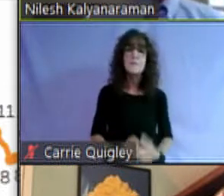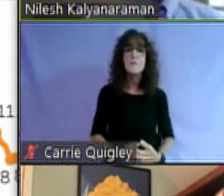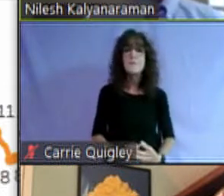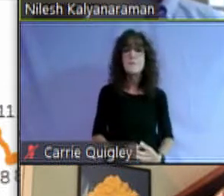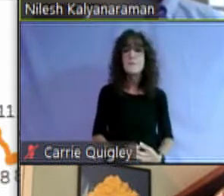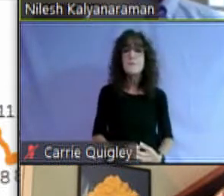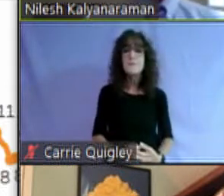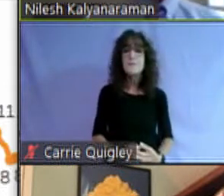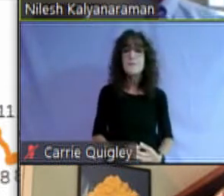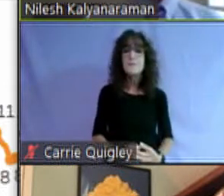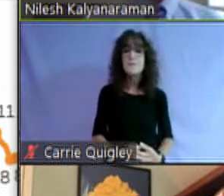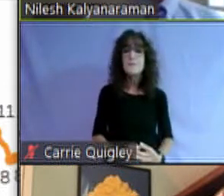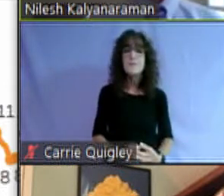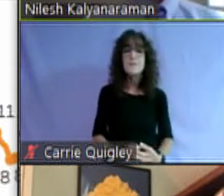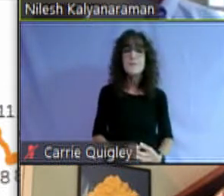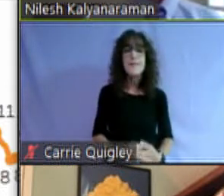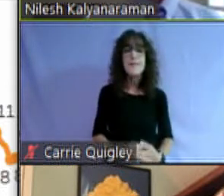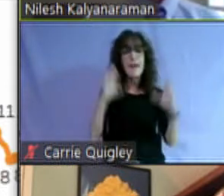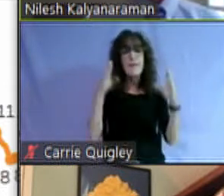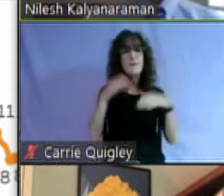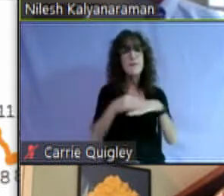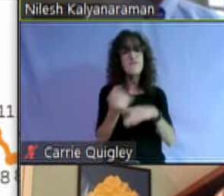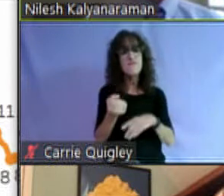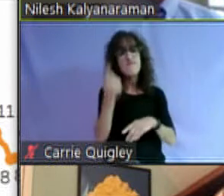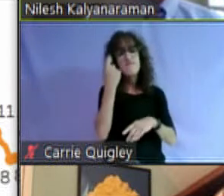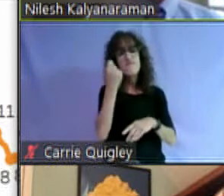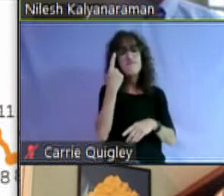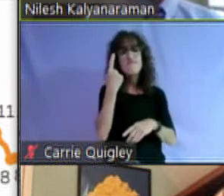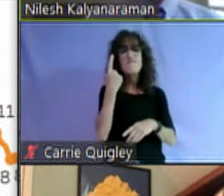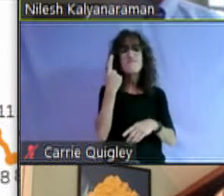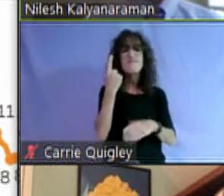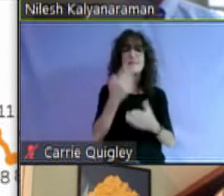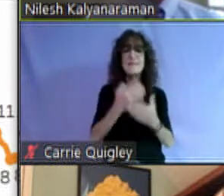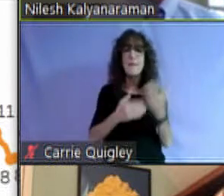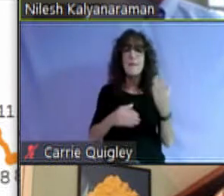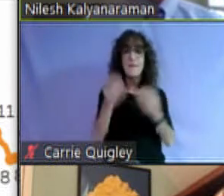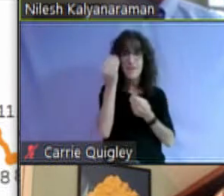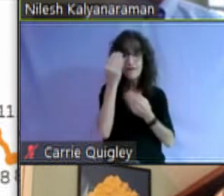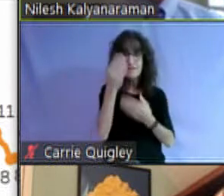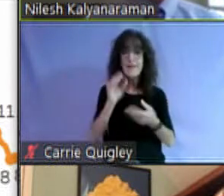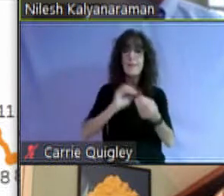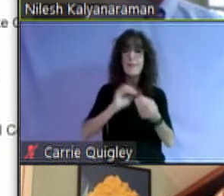So let's transition into understanding some of the data that we use